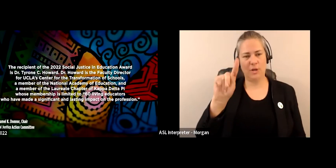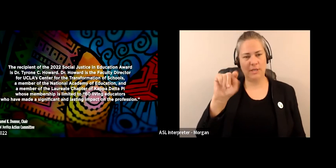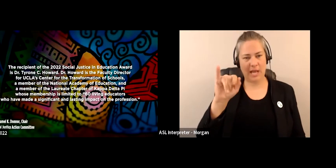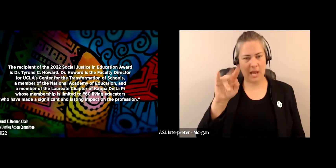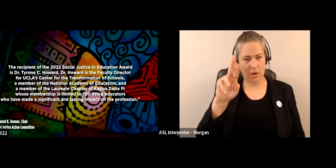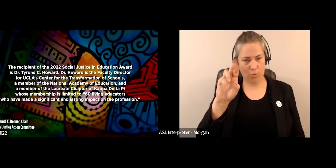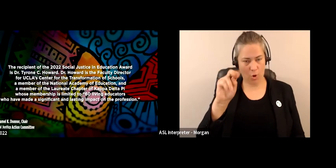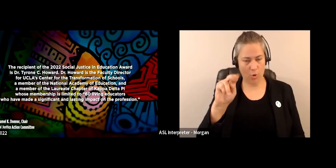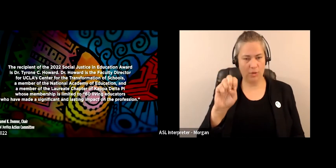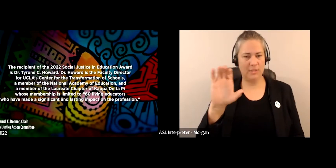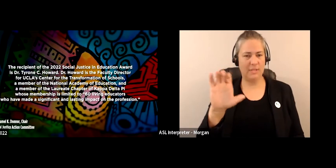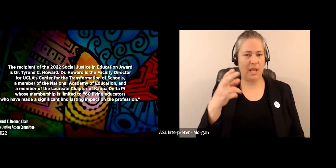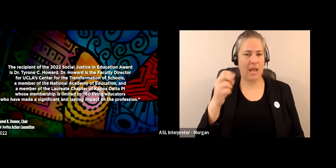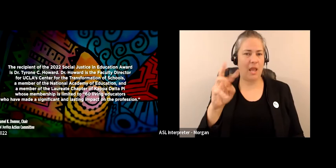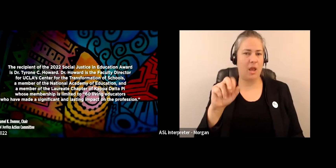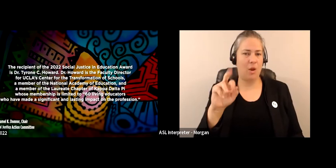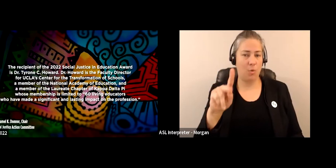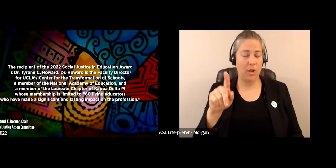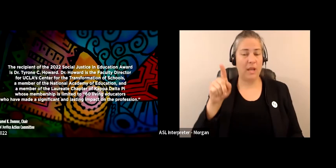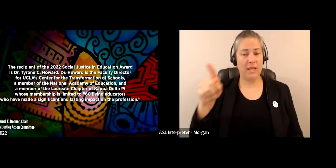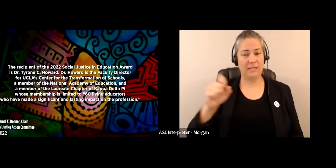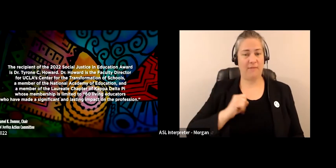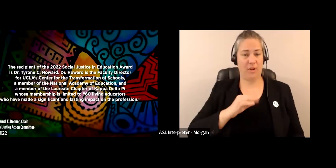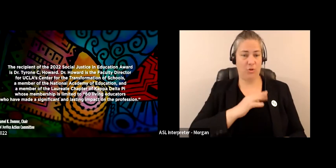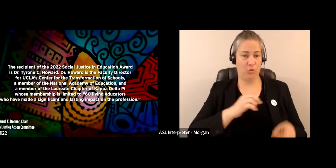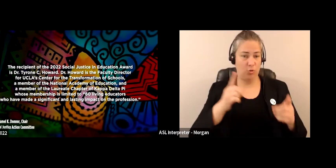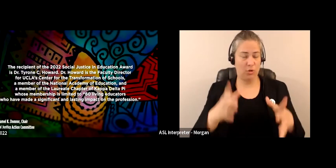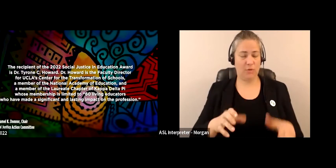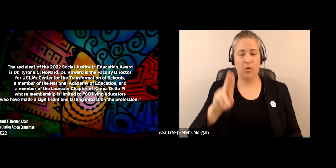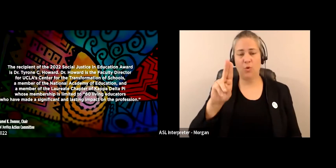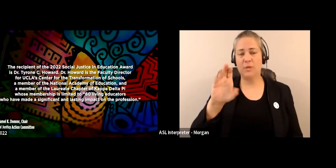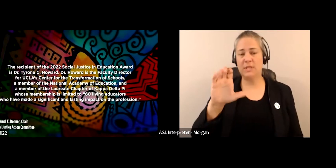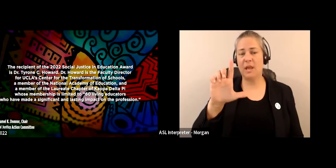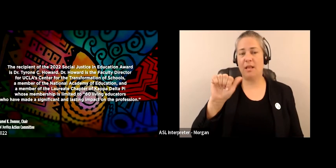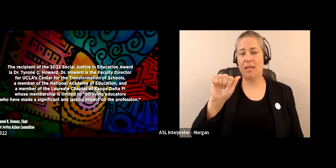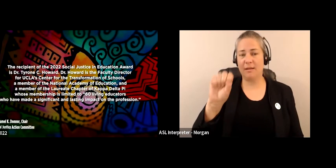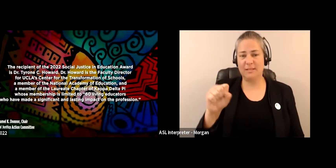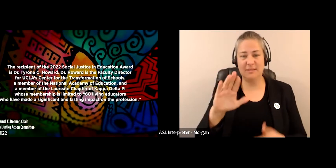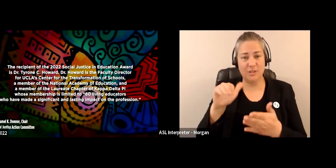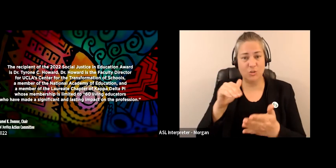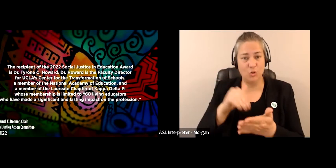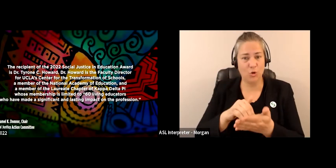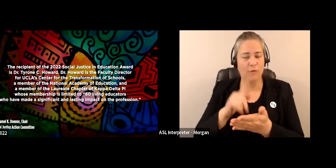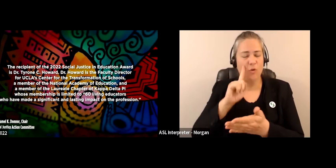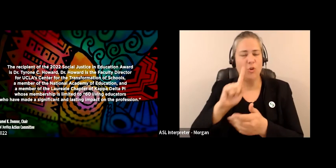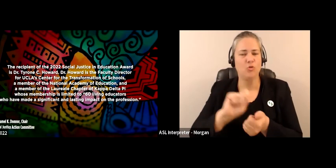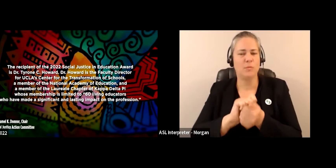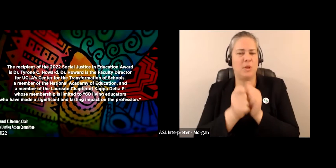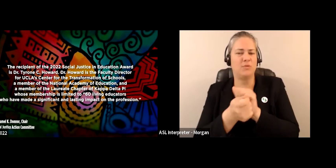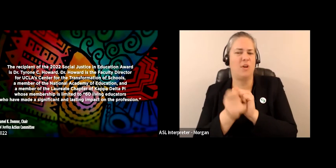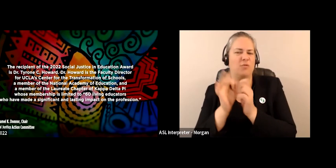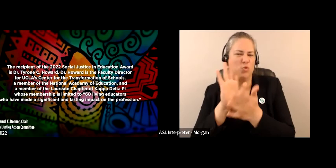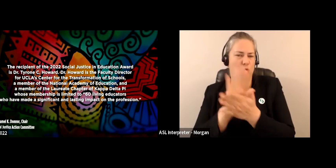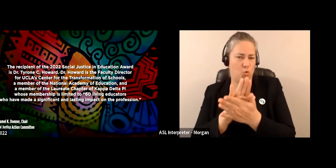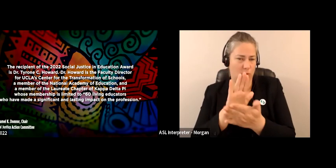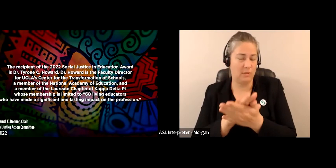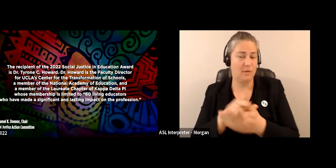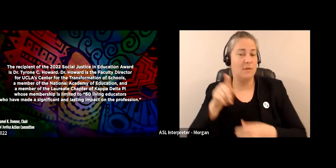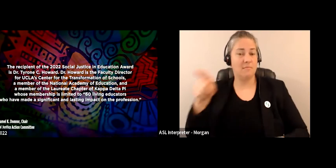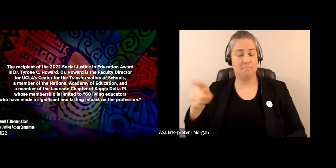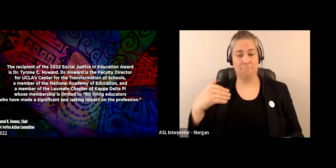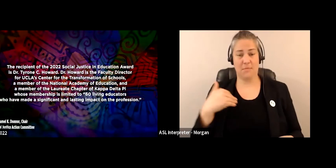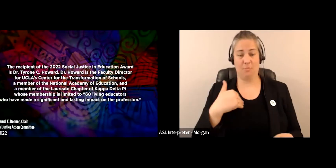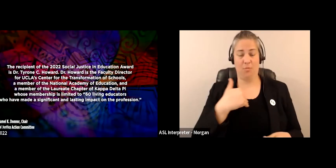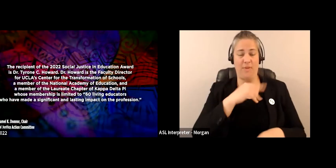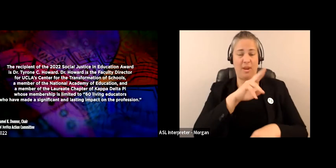Howard. Dr. Howard is the faculty director for UCLA's Center for the Transformation of Schools, a member of the